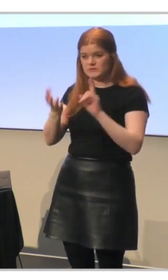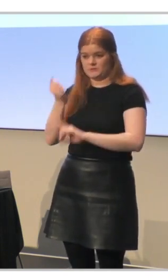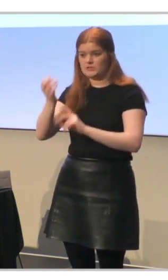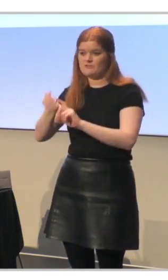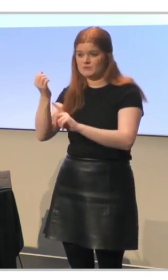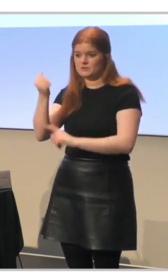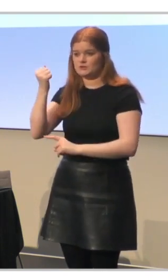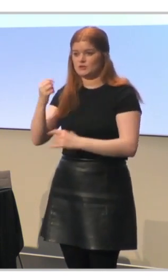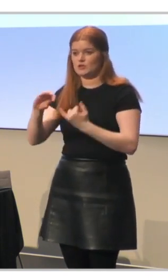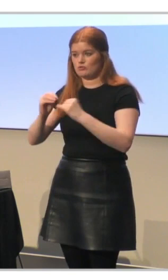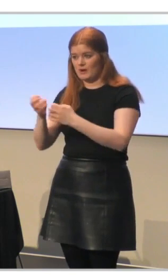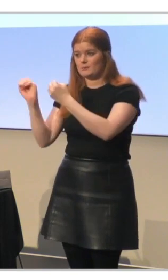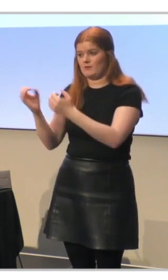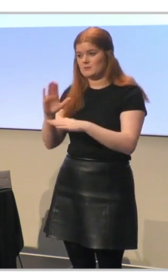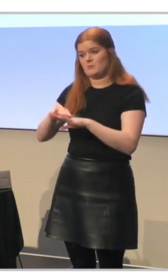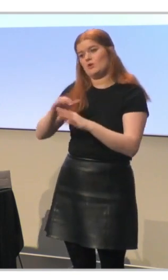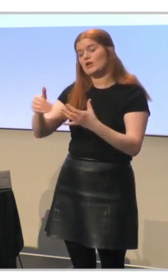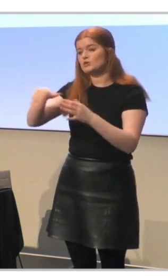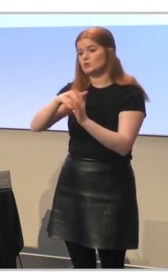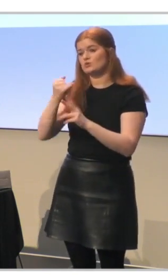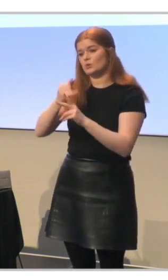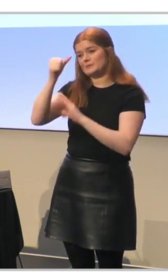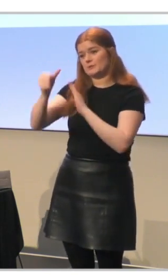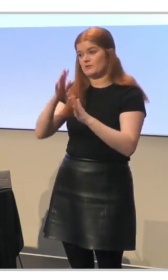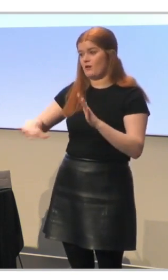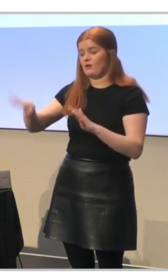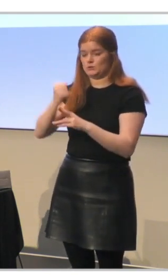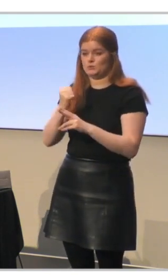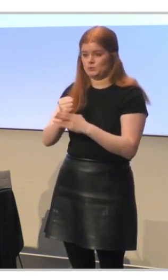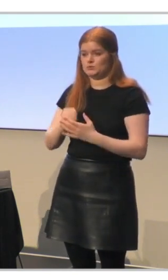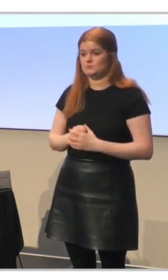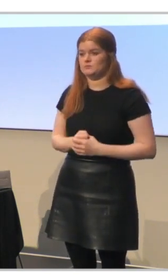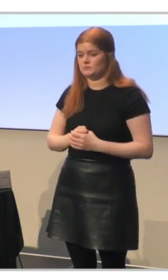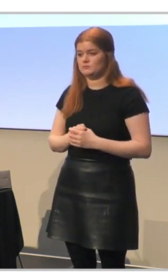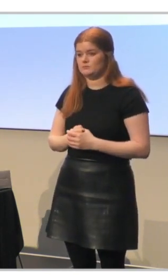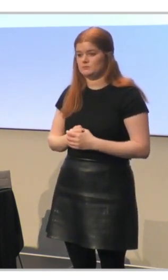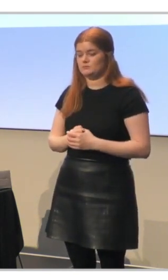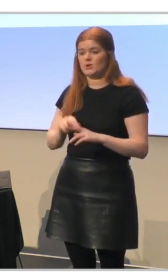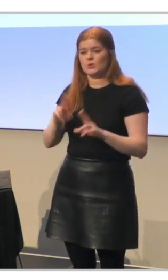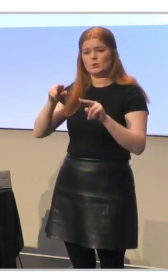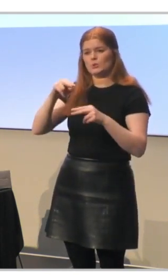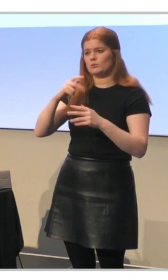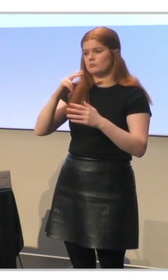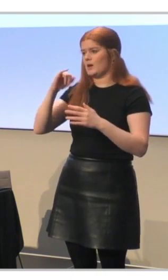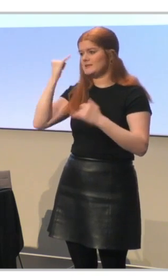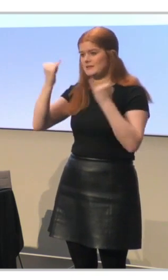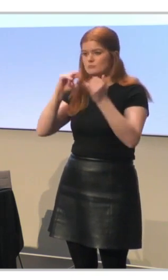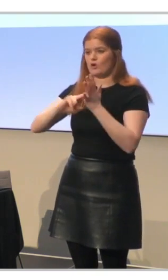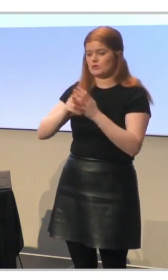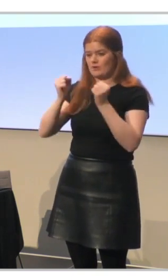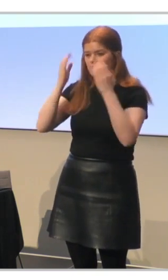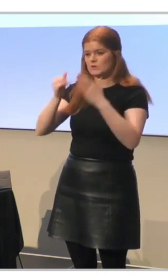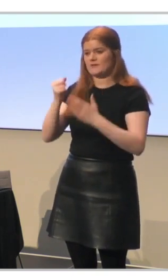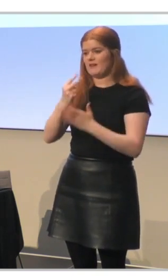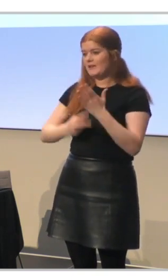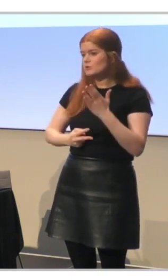evolving towards providing a more inclusive schooling experience for all their students. Initiatives that focus on attitudes and values that